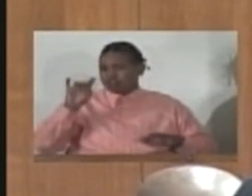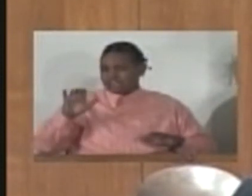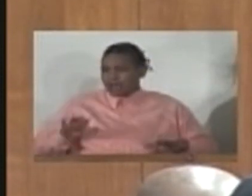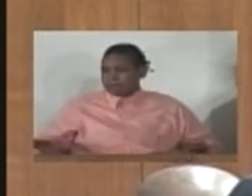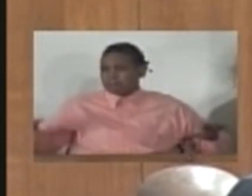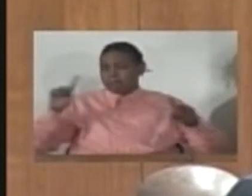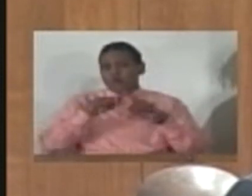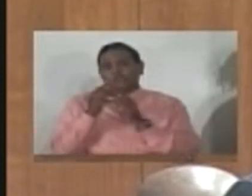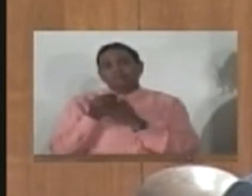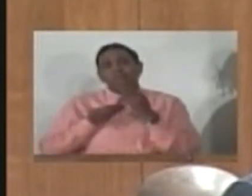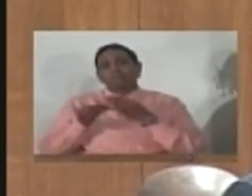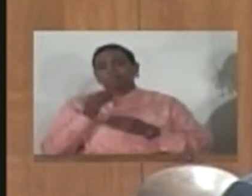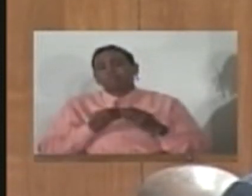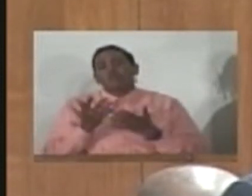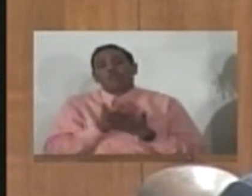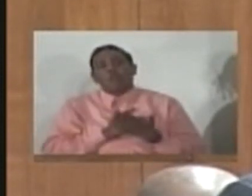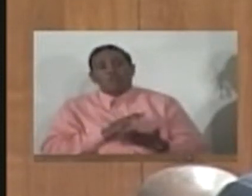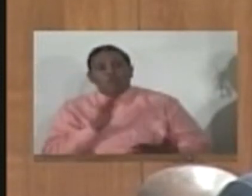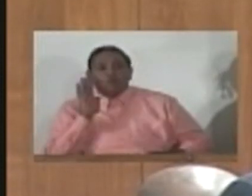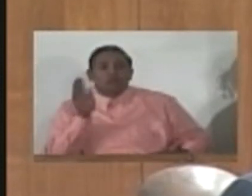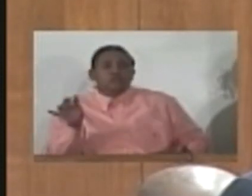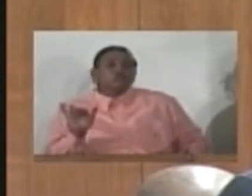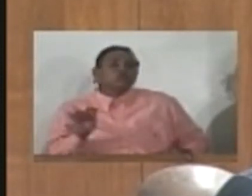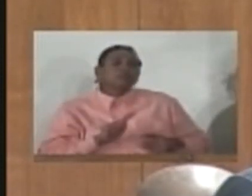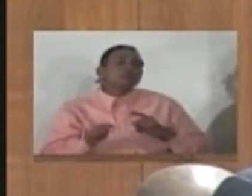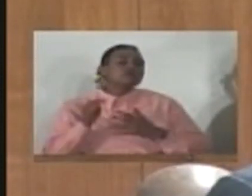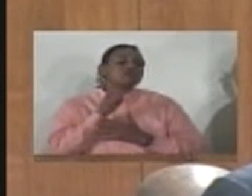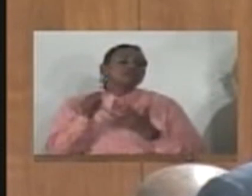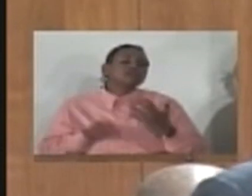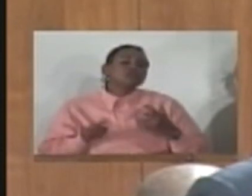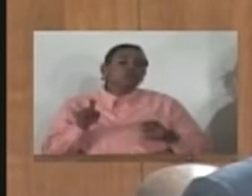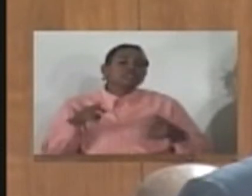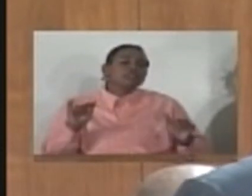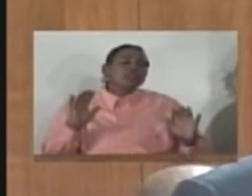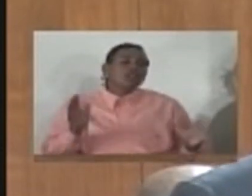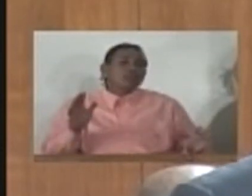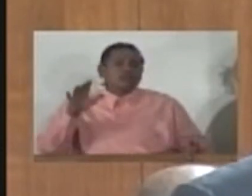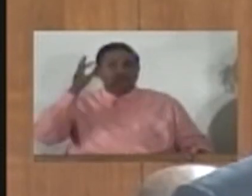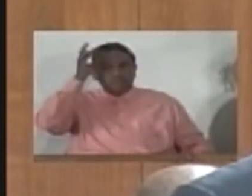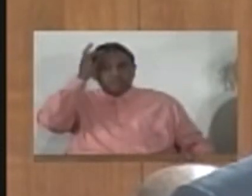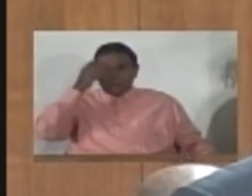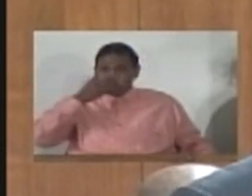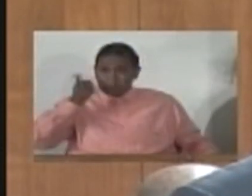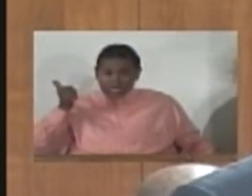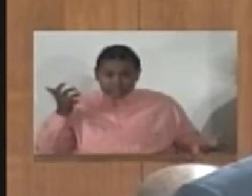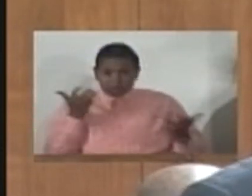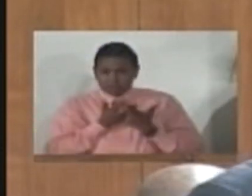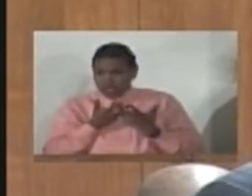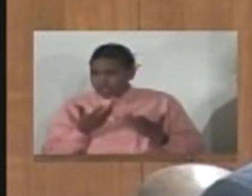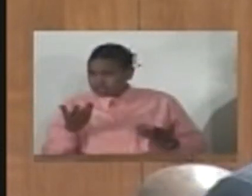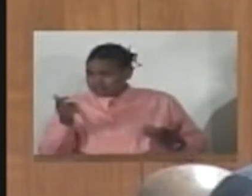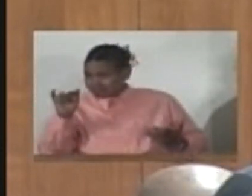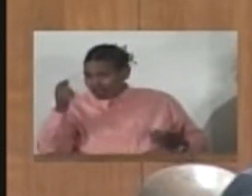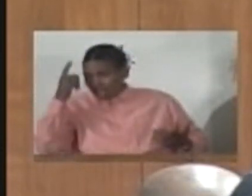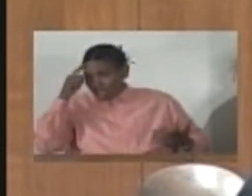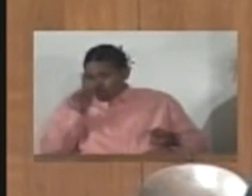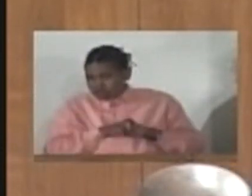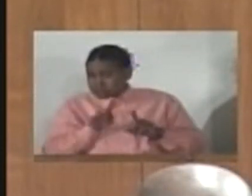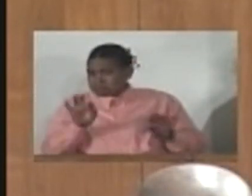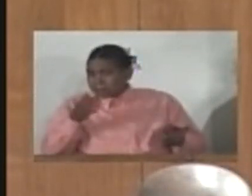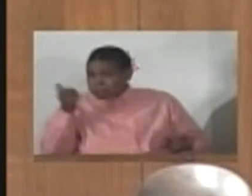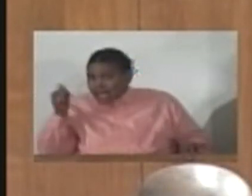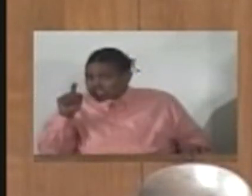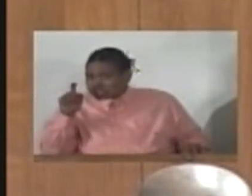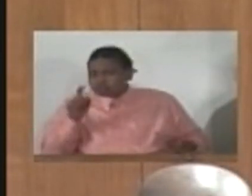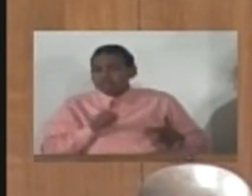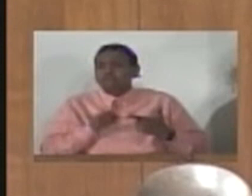general. But the following questions remain. Did we get the best deal available? Why is the